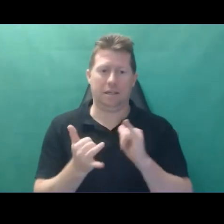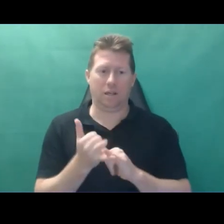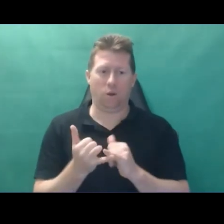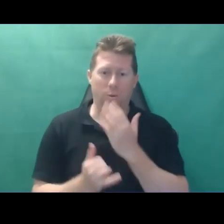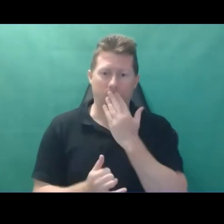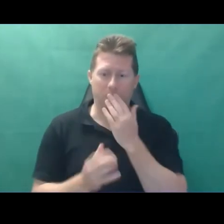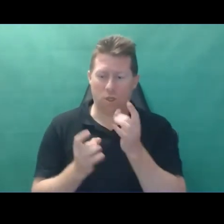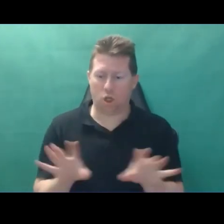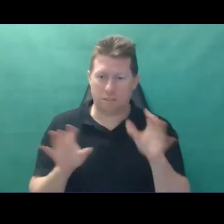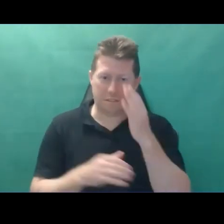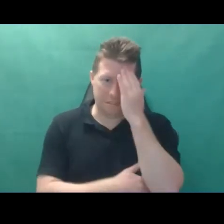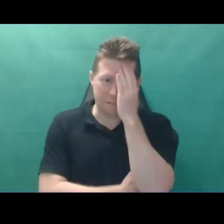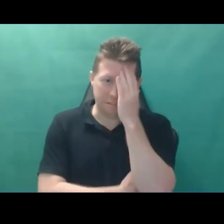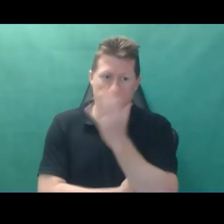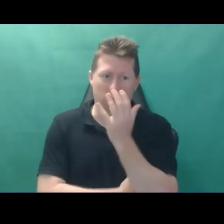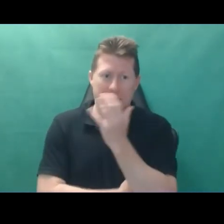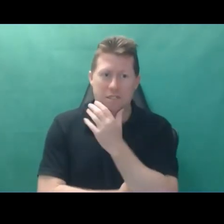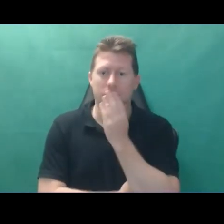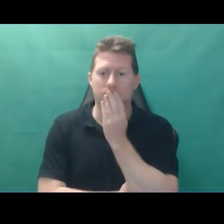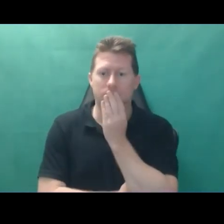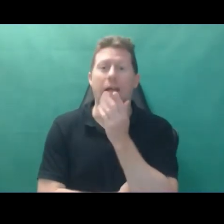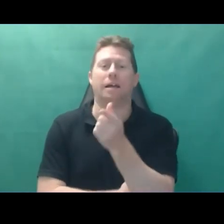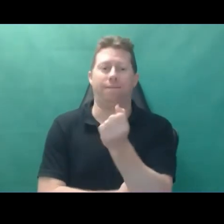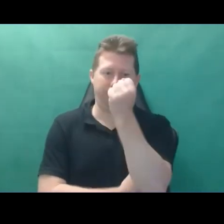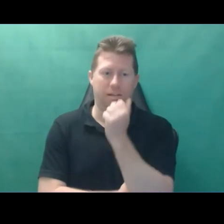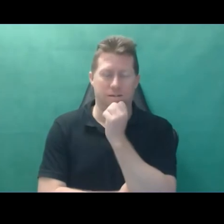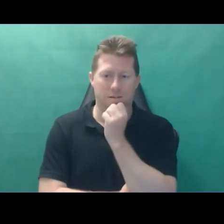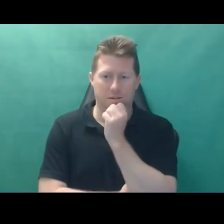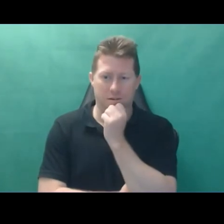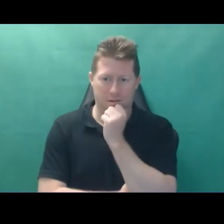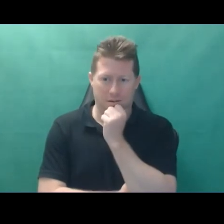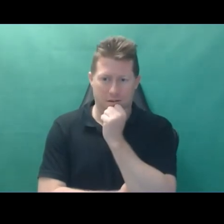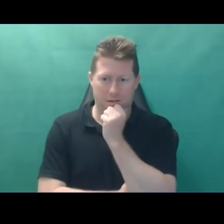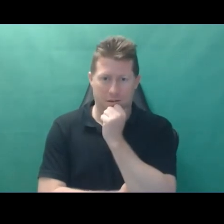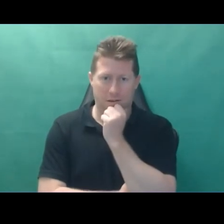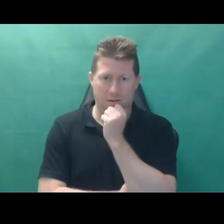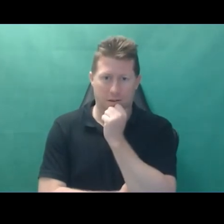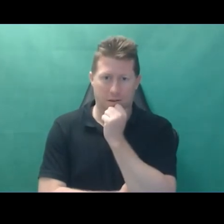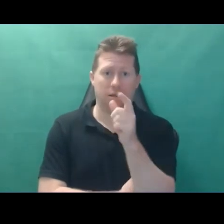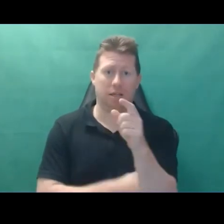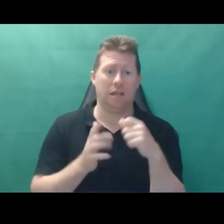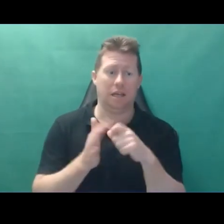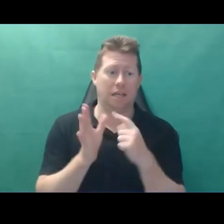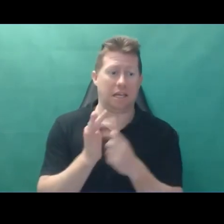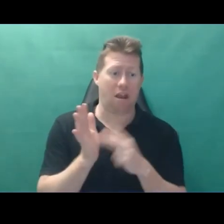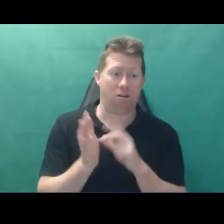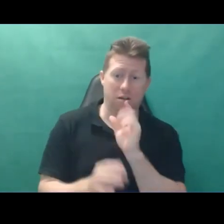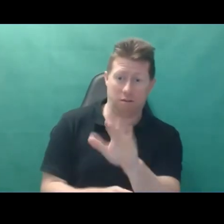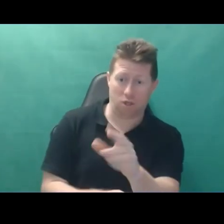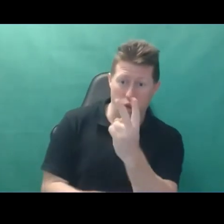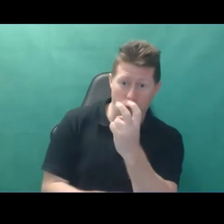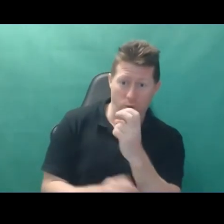Um, sorry. Here they are. Oh, yes. Judy, just two minutes more. Really?